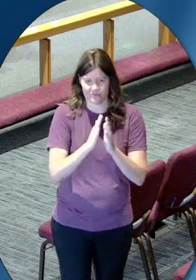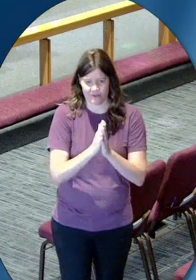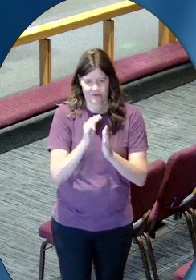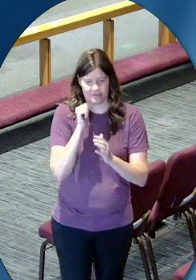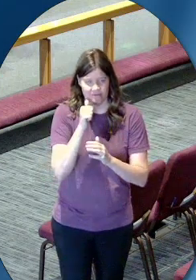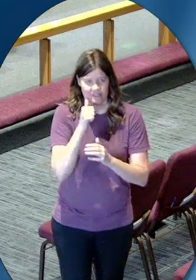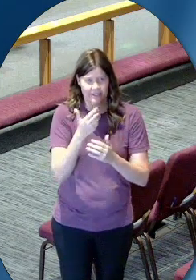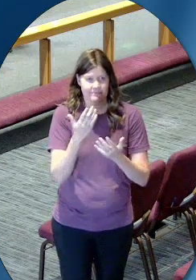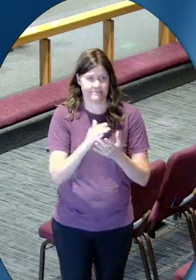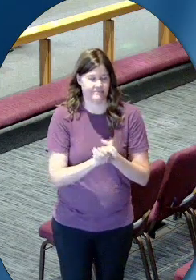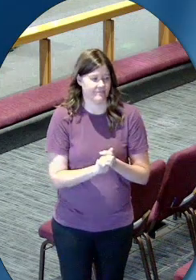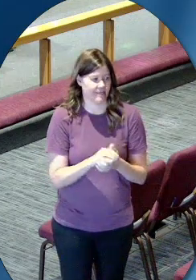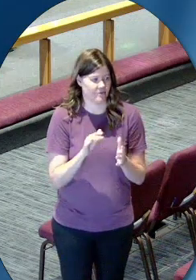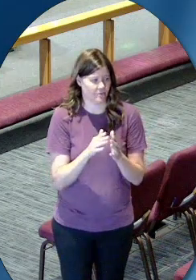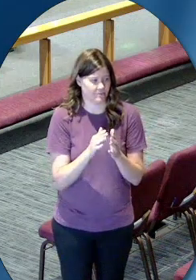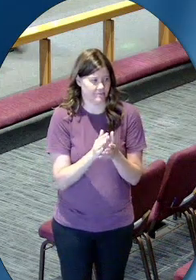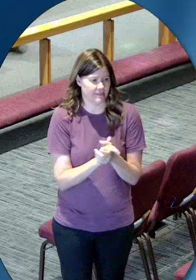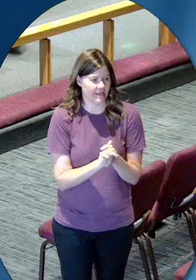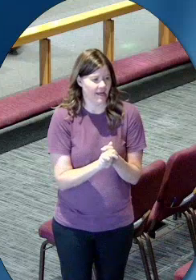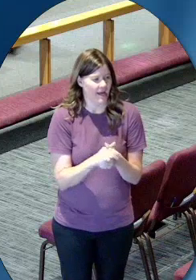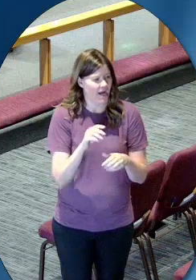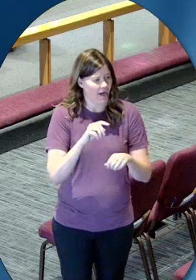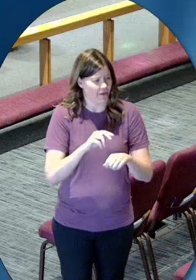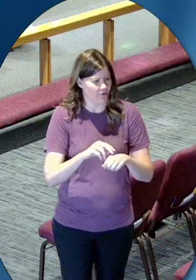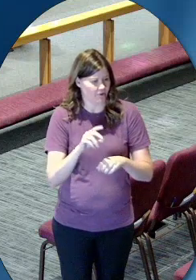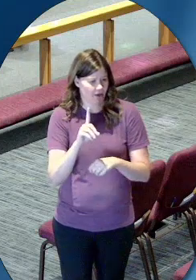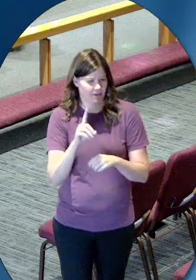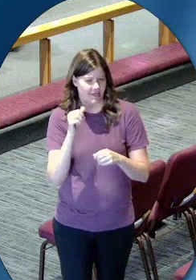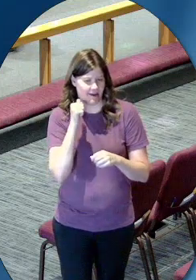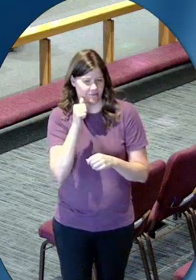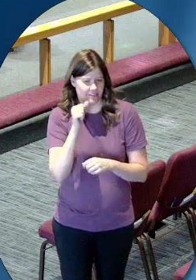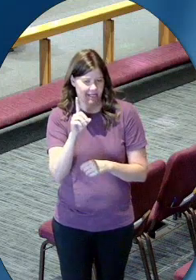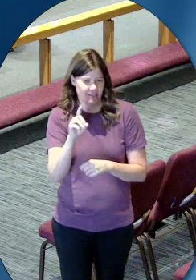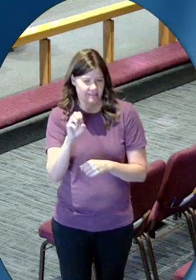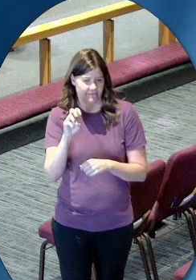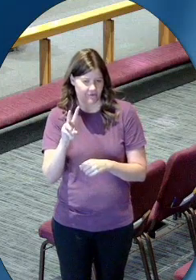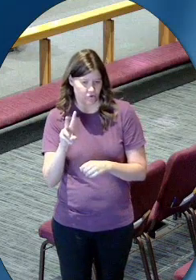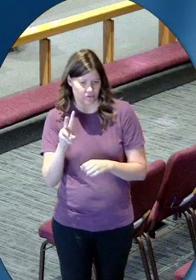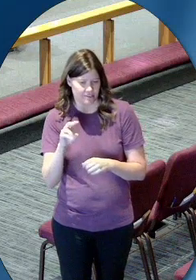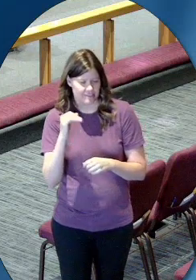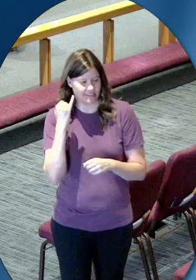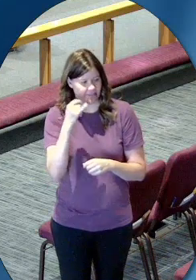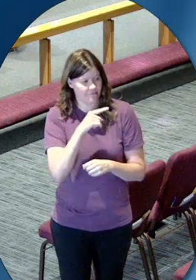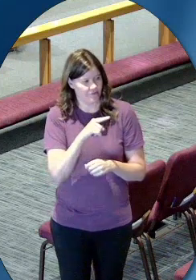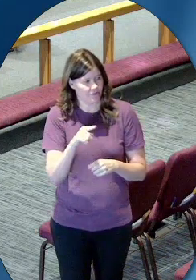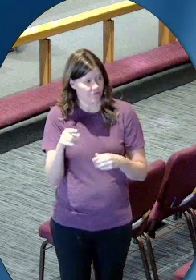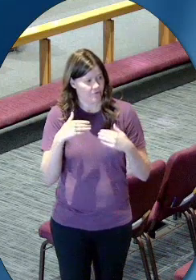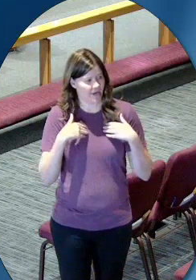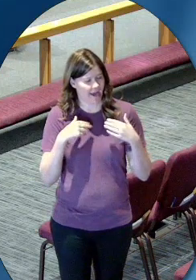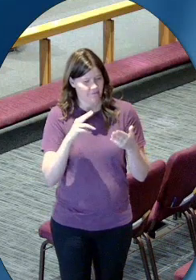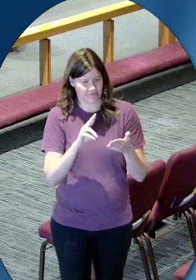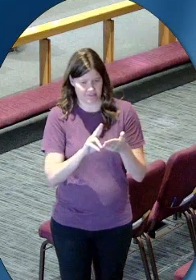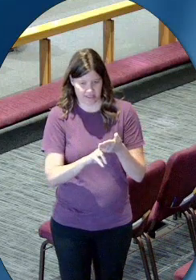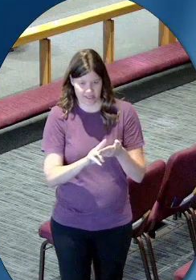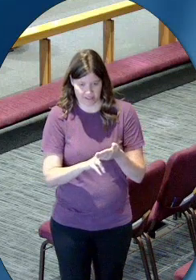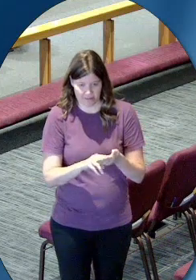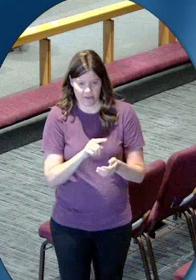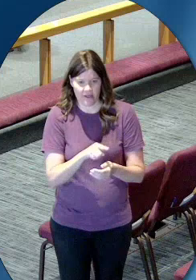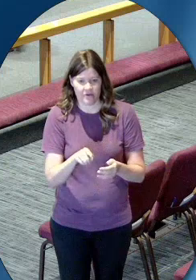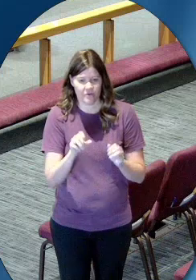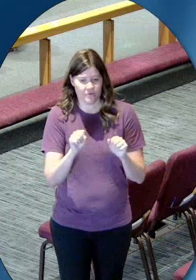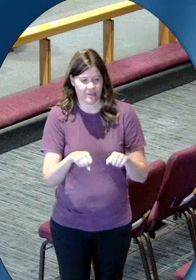you. A note on the daily devotions. For those of you who have internet, you can access